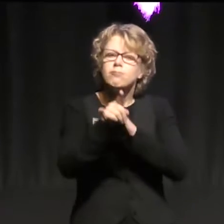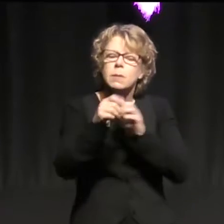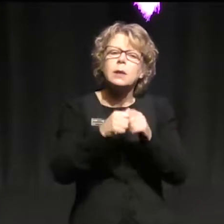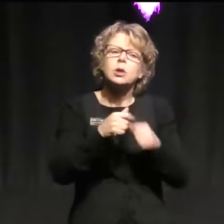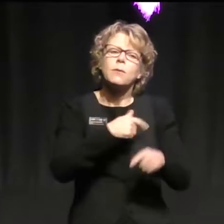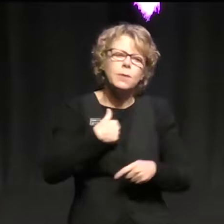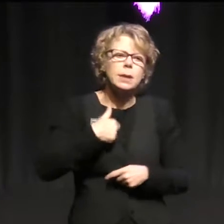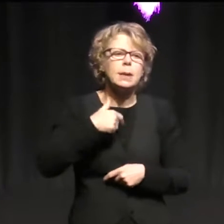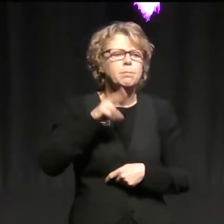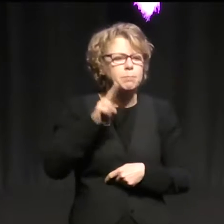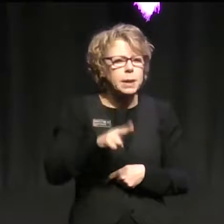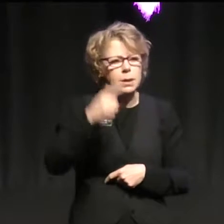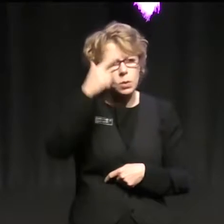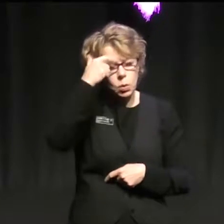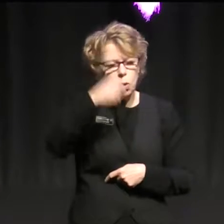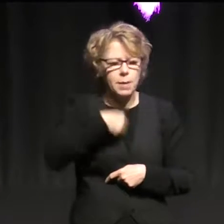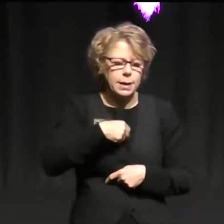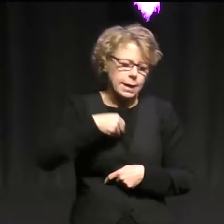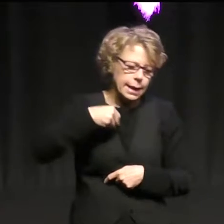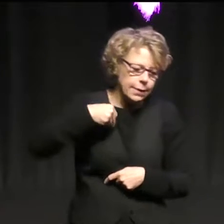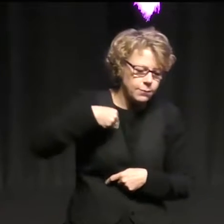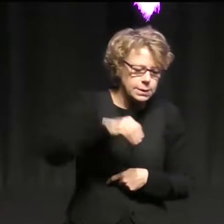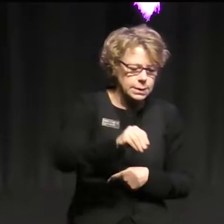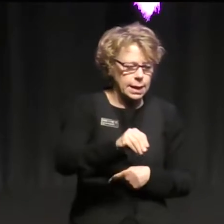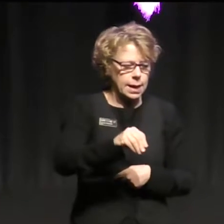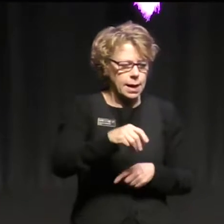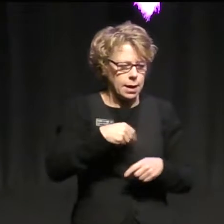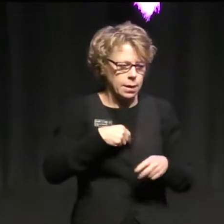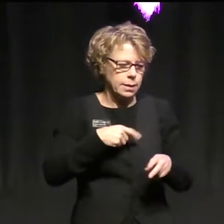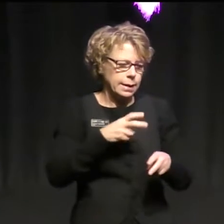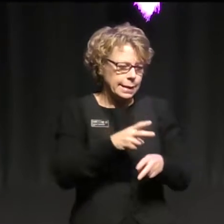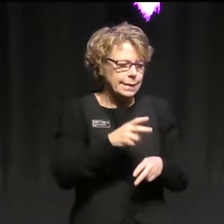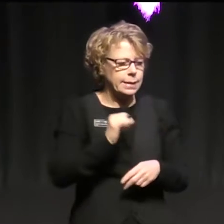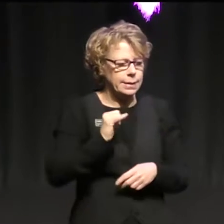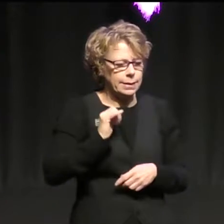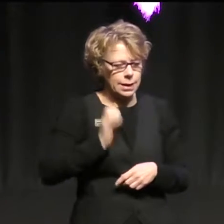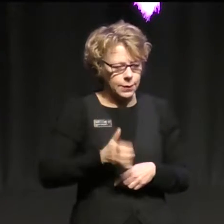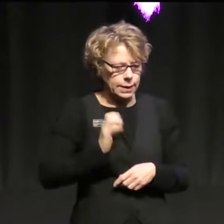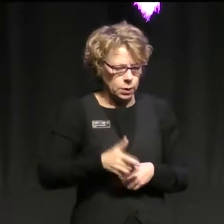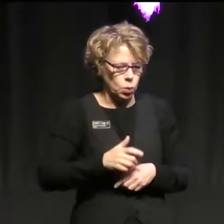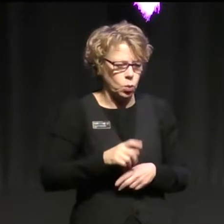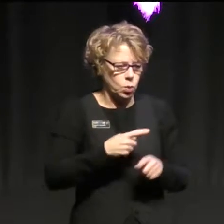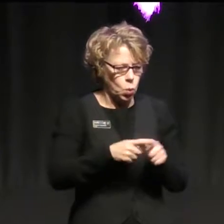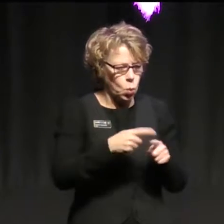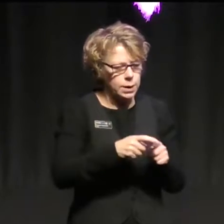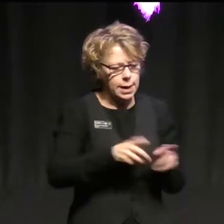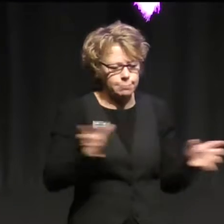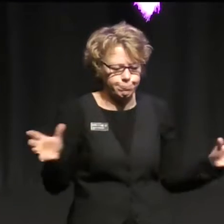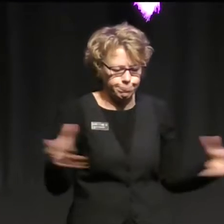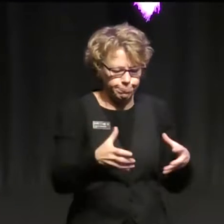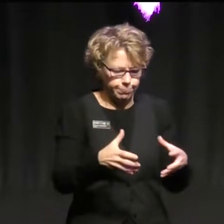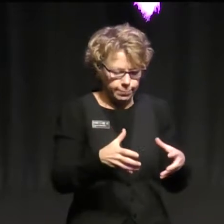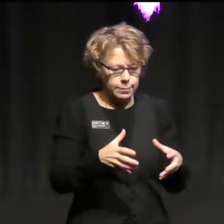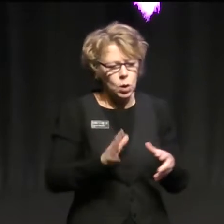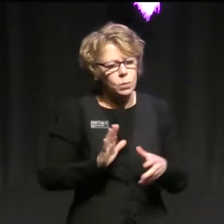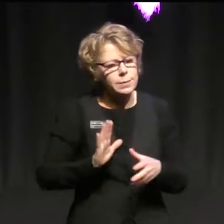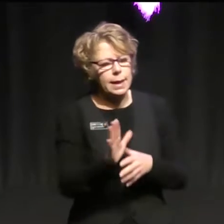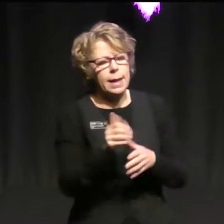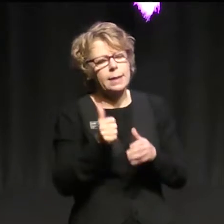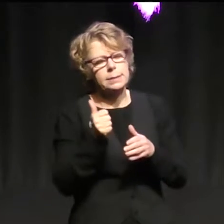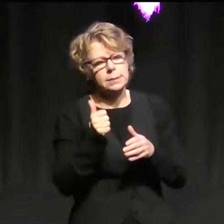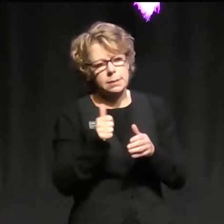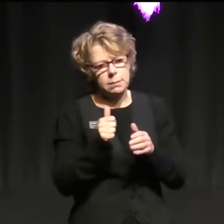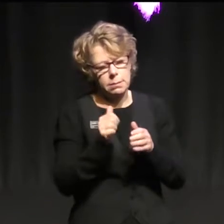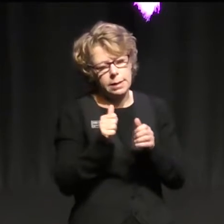that if you invest in organizing women, if you invest in building their leadership and